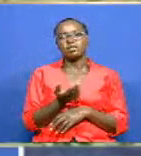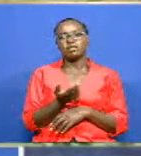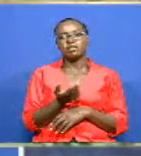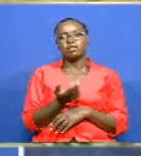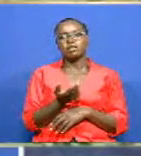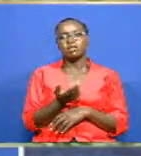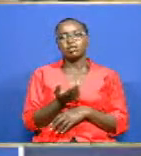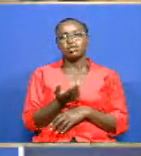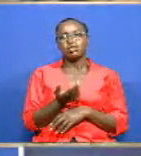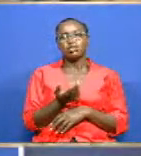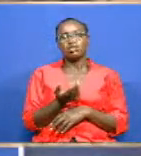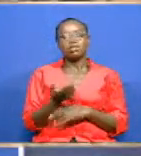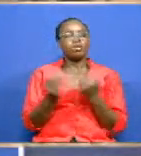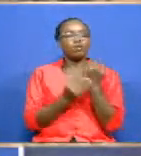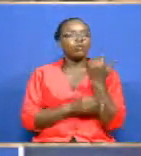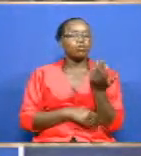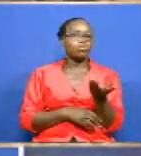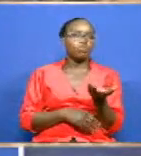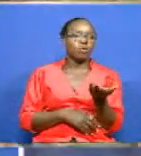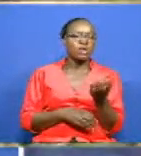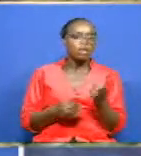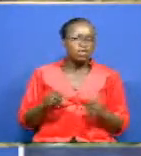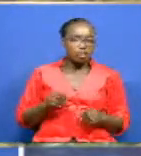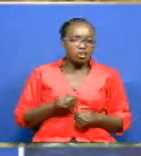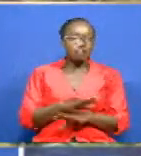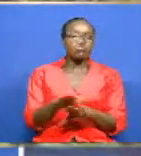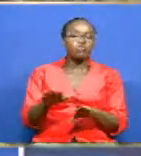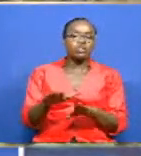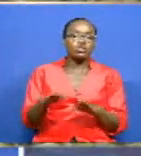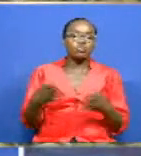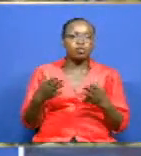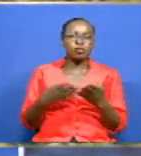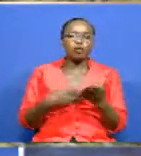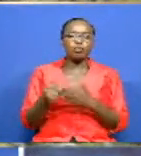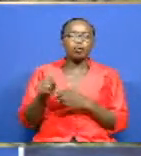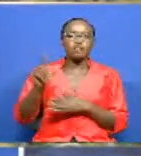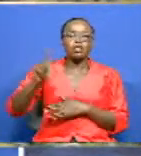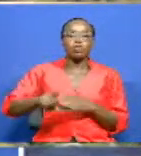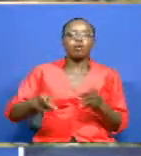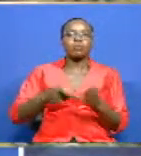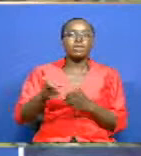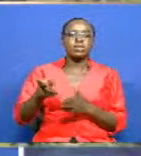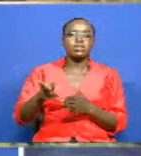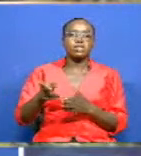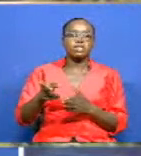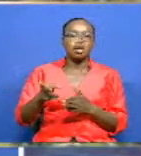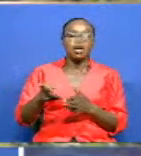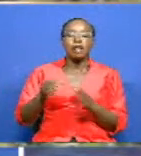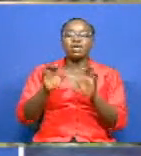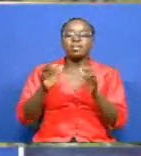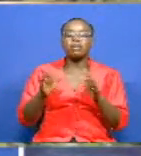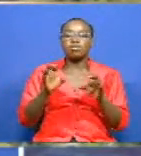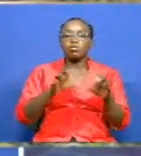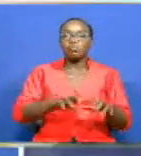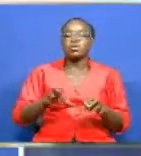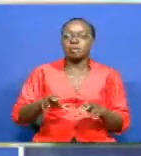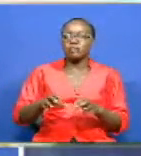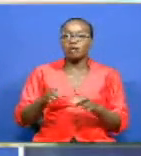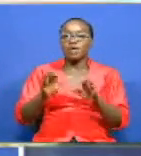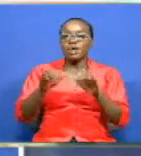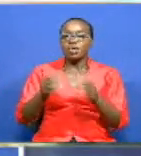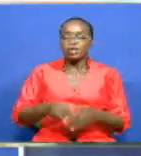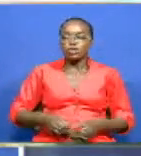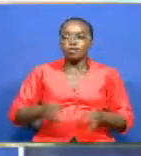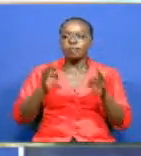inafanya mkulima afiki. They decried the influence of middlemen in the market who purchase at a lower price at the expense of the farmer. Agriculture officials have